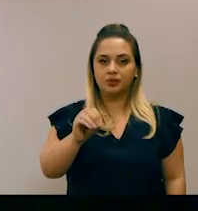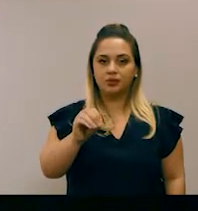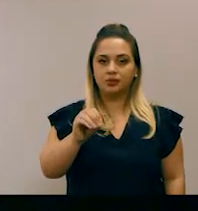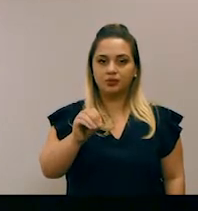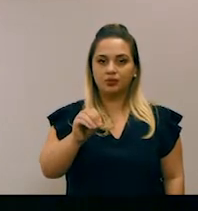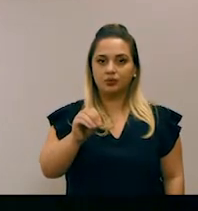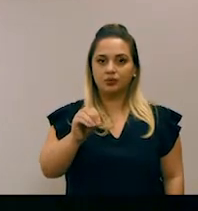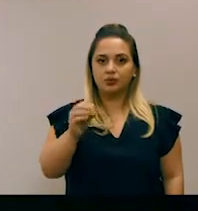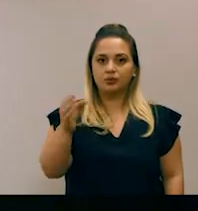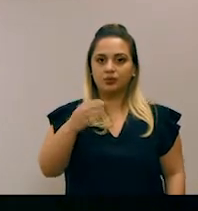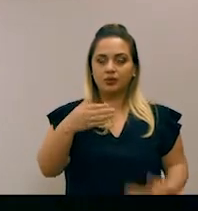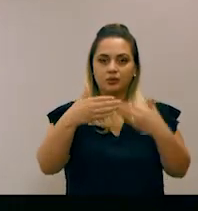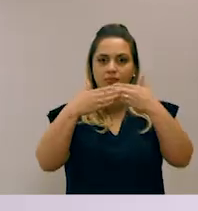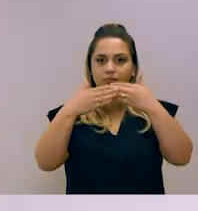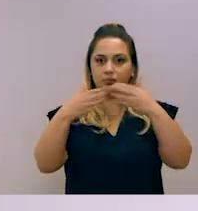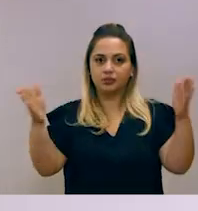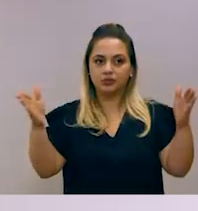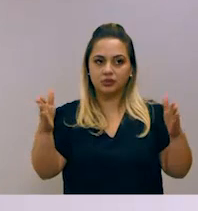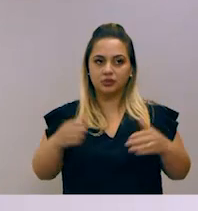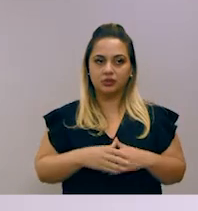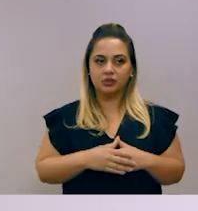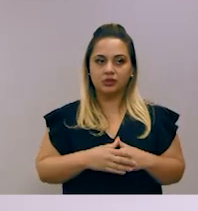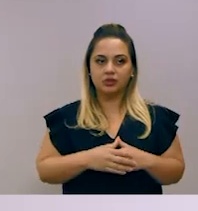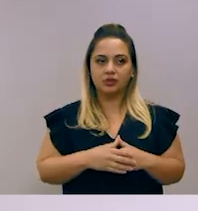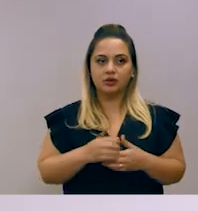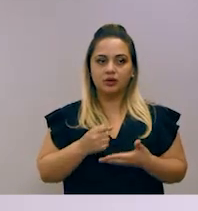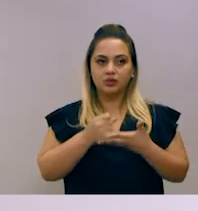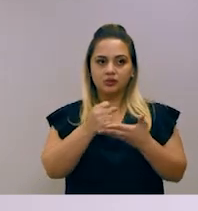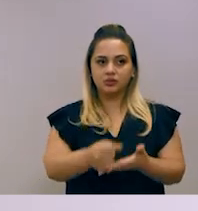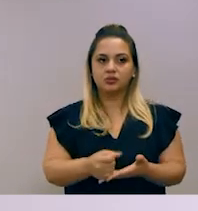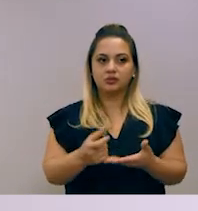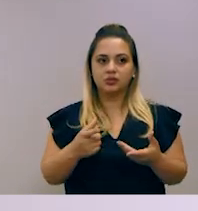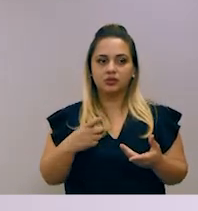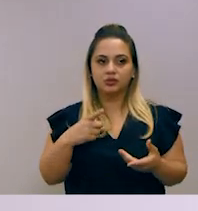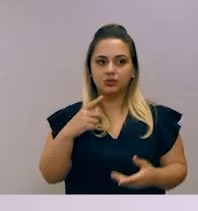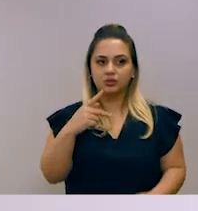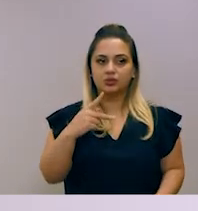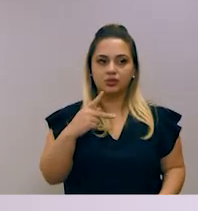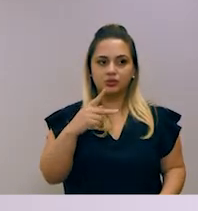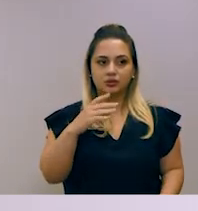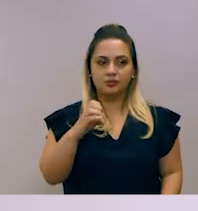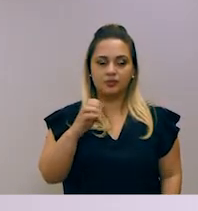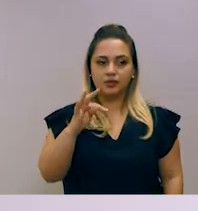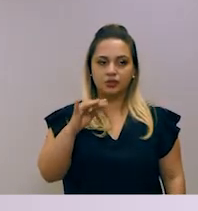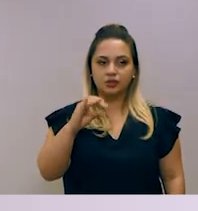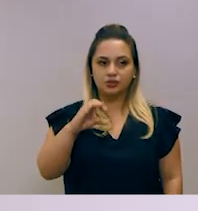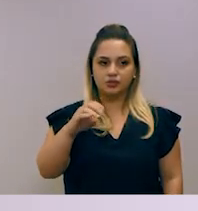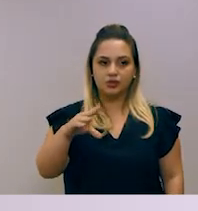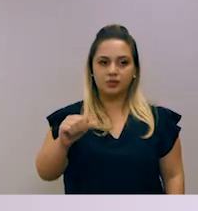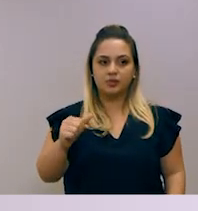present the petition assistant for the Federal Public Defender Office.